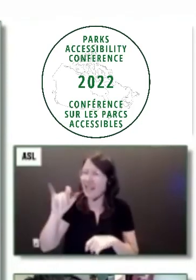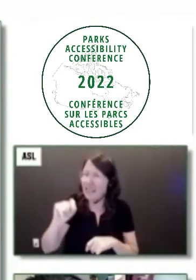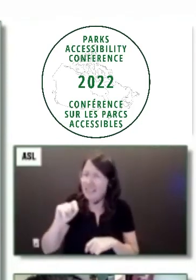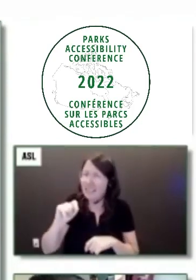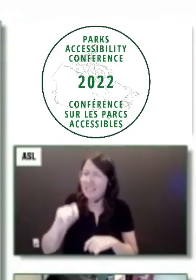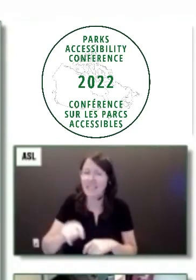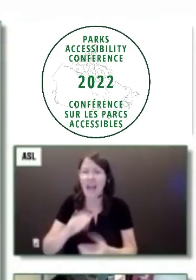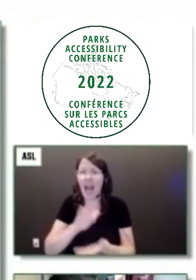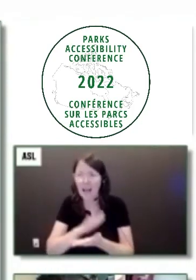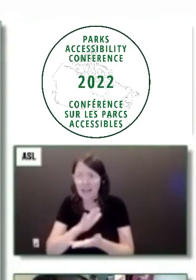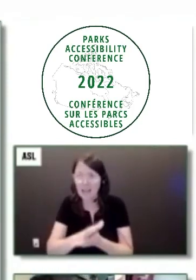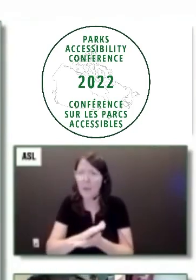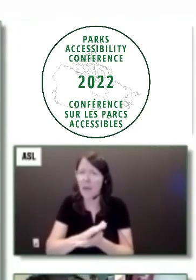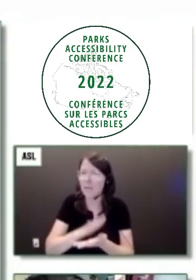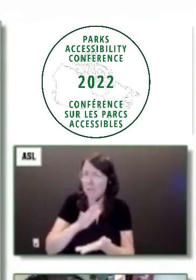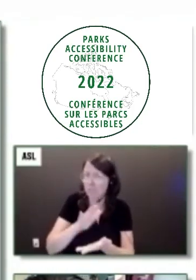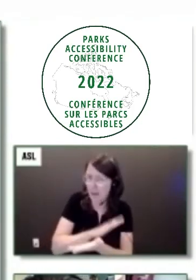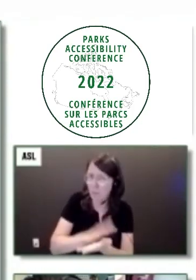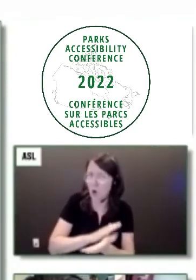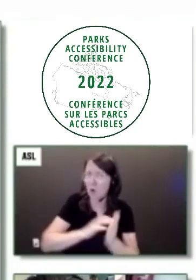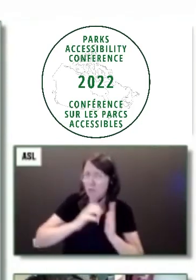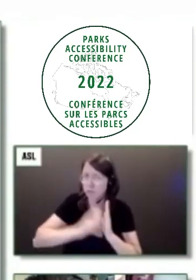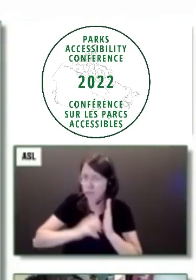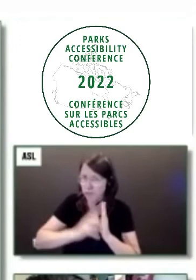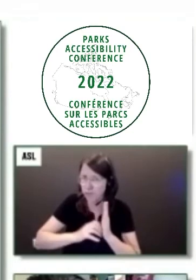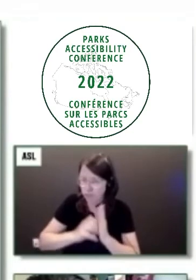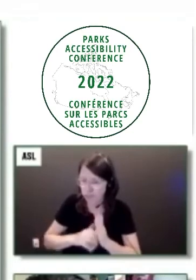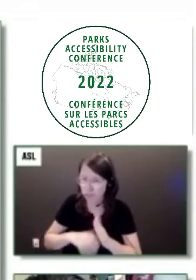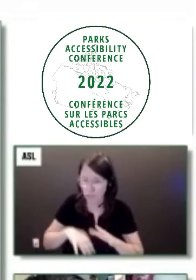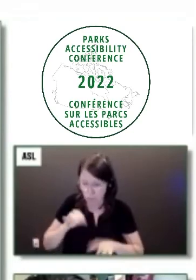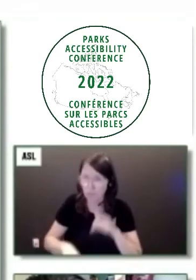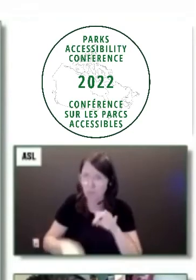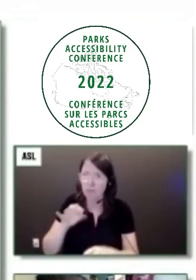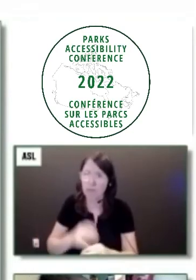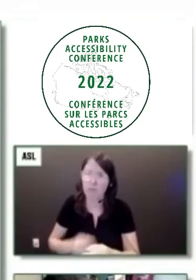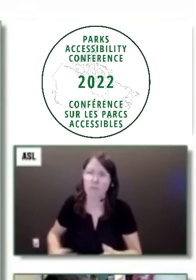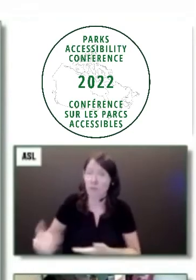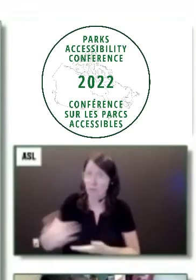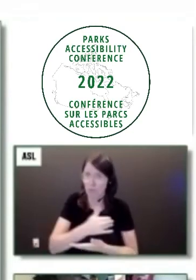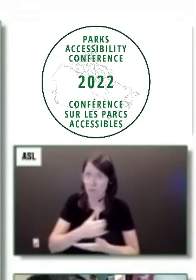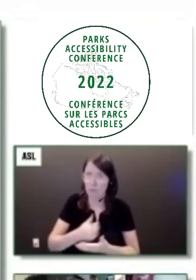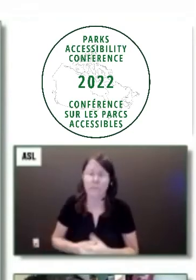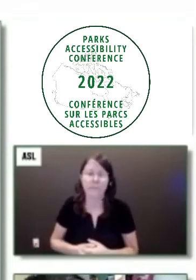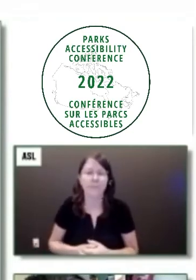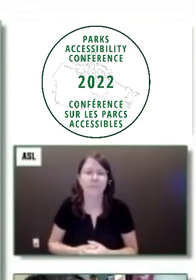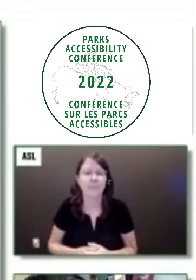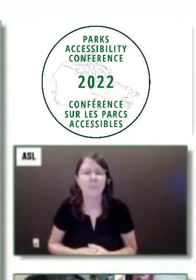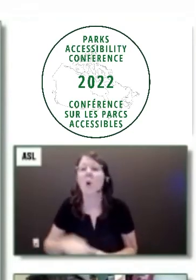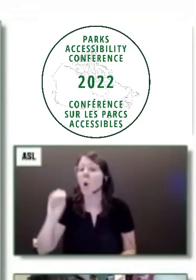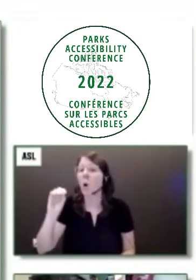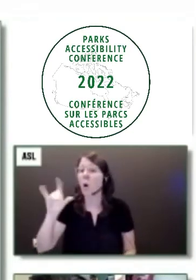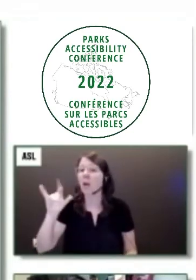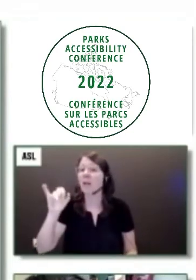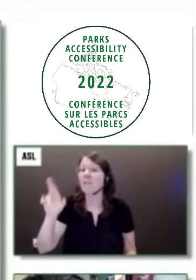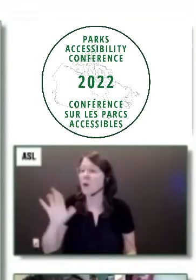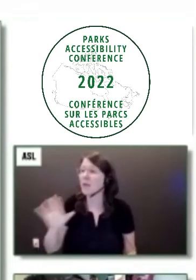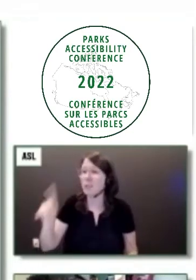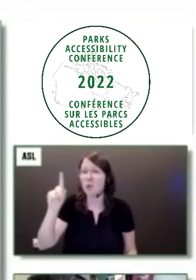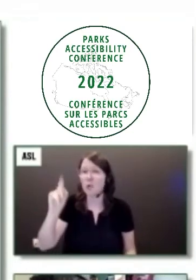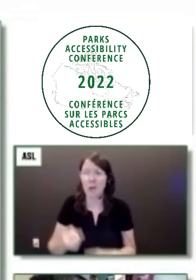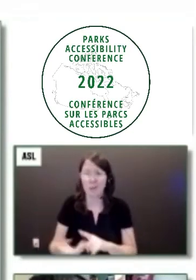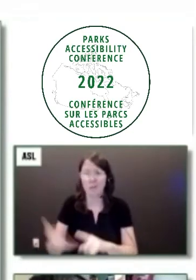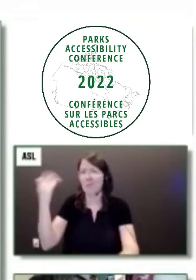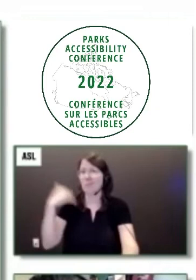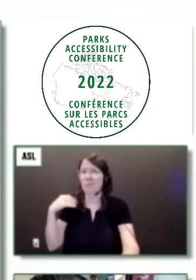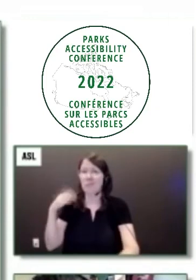that what we were doing in our scoping review was taking some of the foundational questions that Oliver asked over 40 years ago and looking